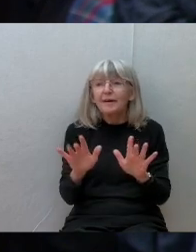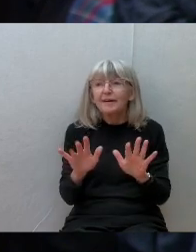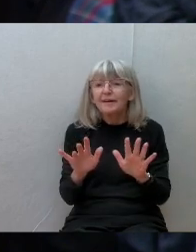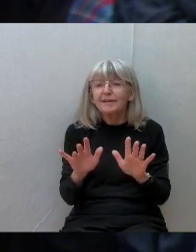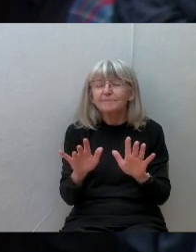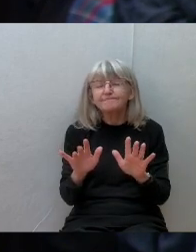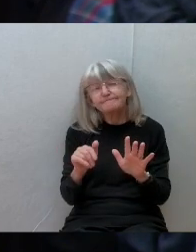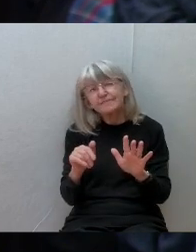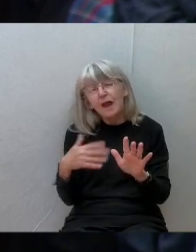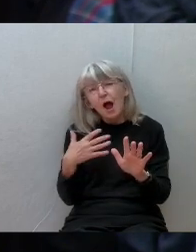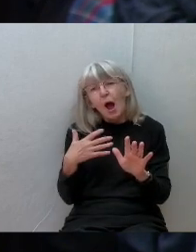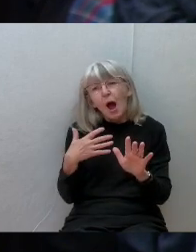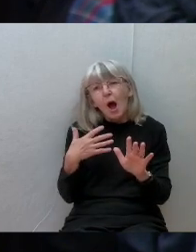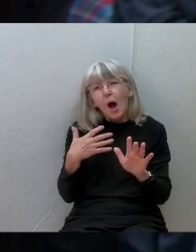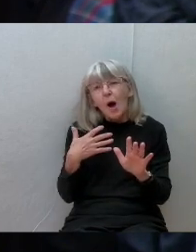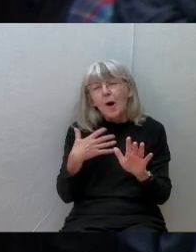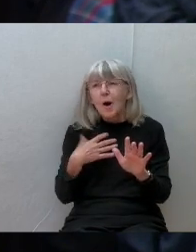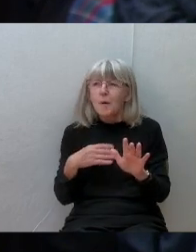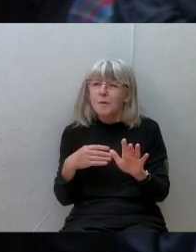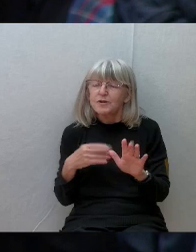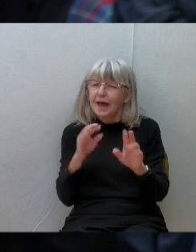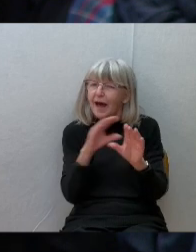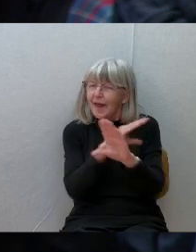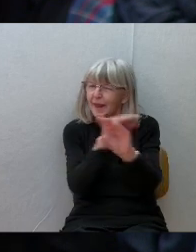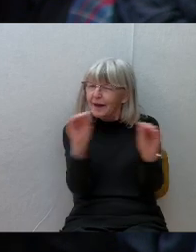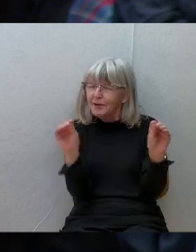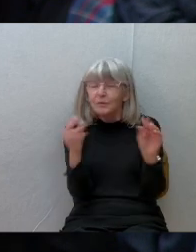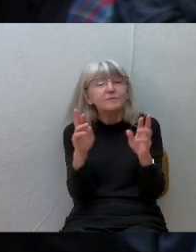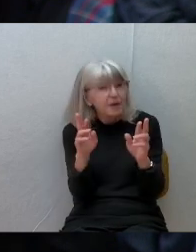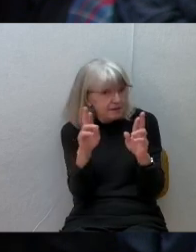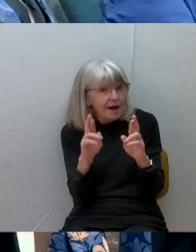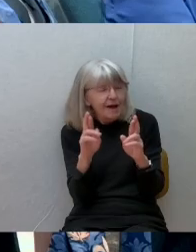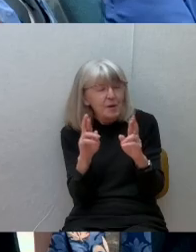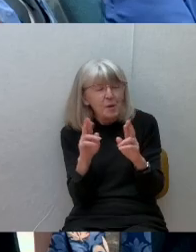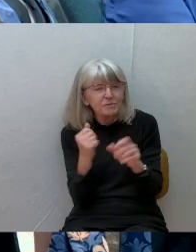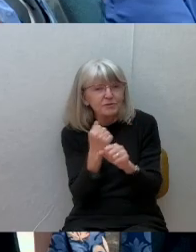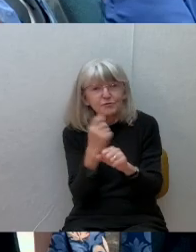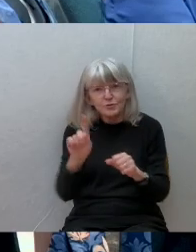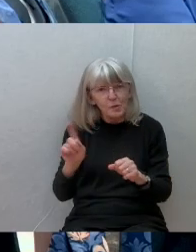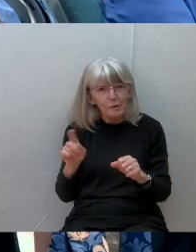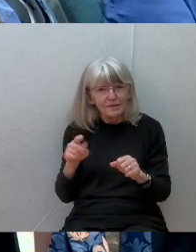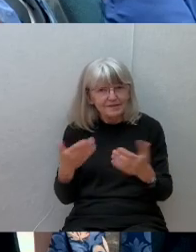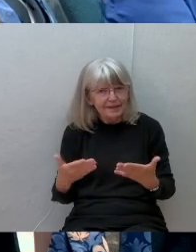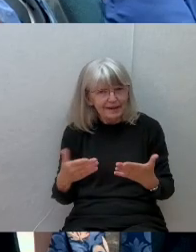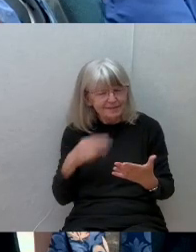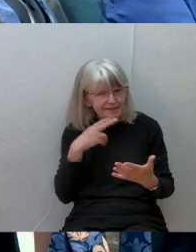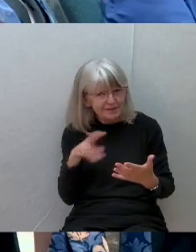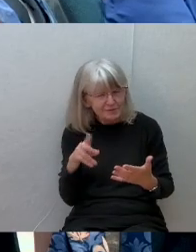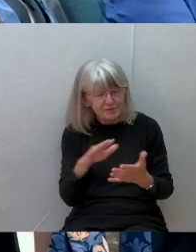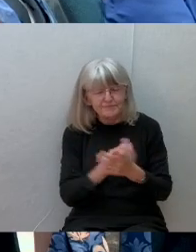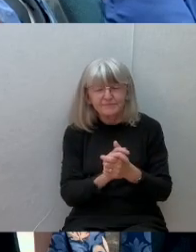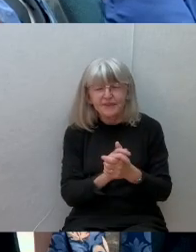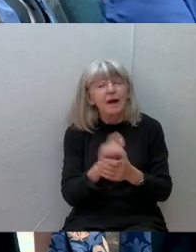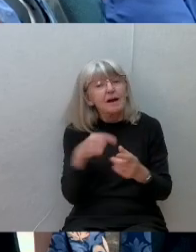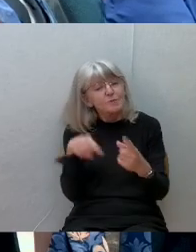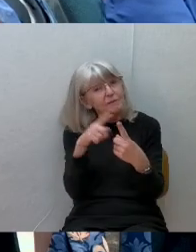set the tone, I hope, for what we're going to do this afternoon. The first thing to say is, I know there'll be